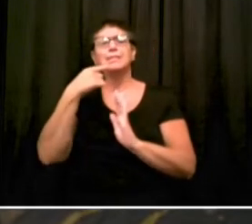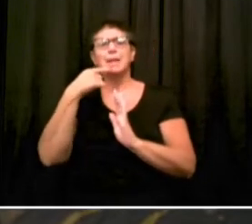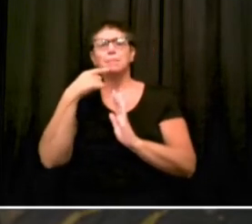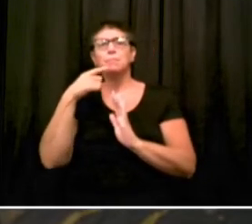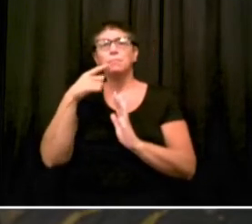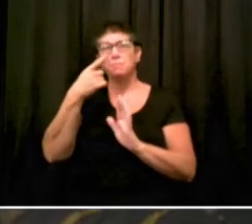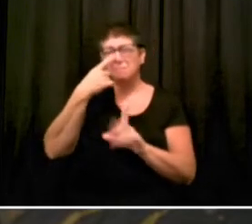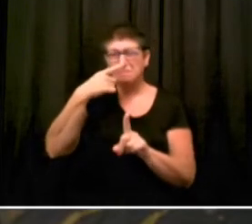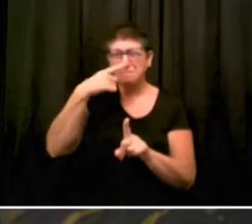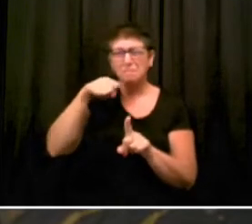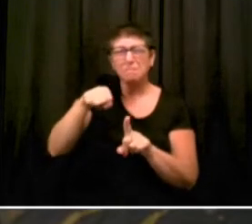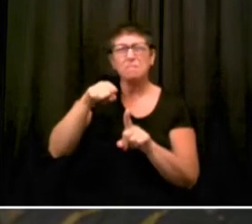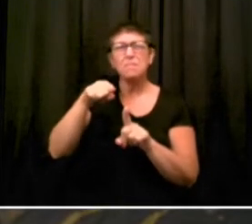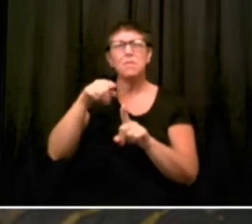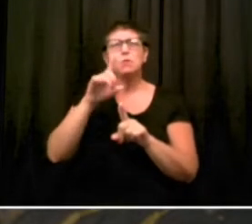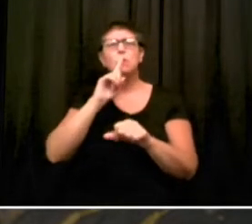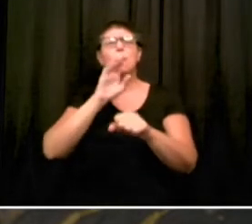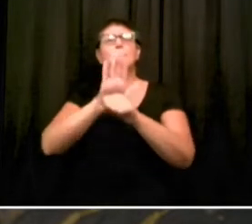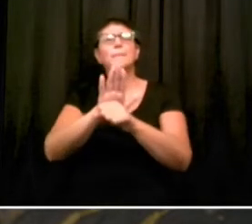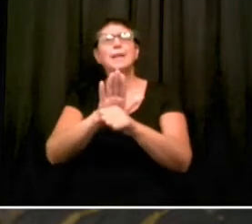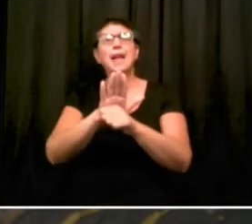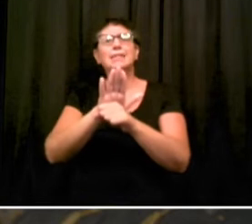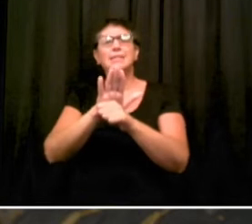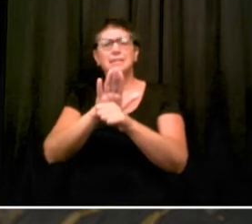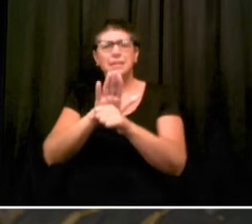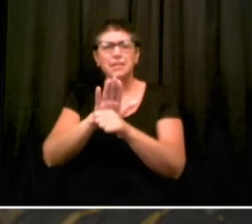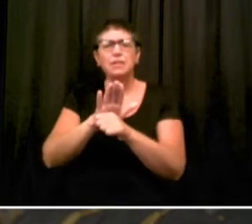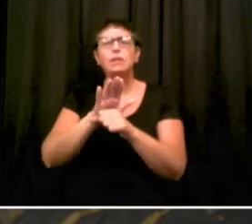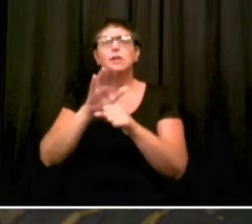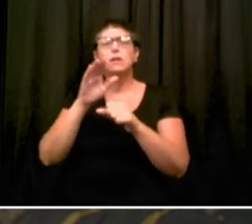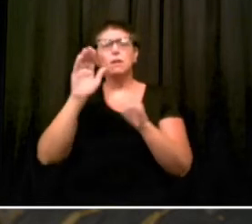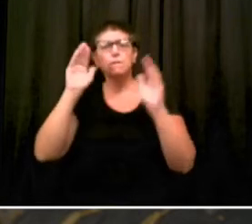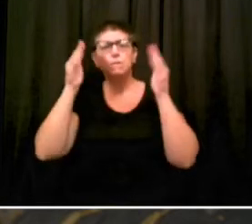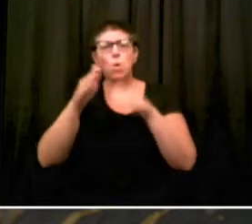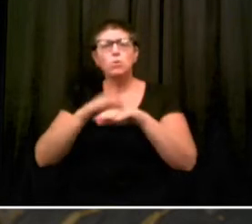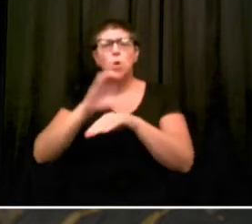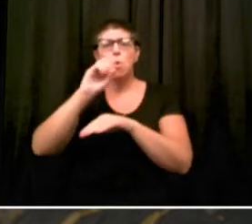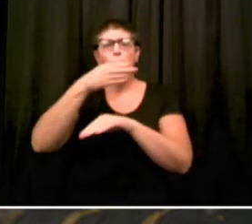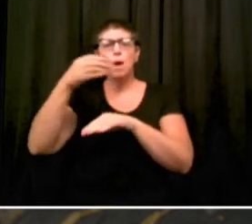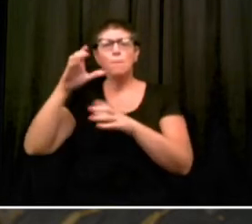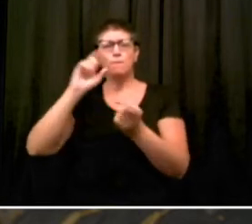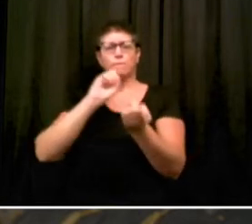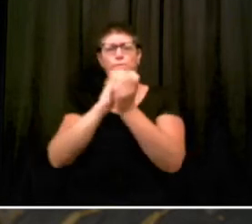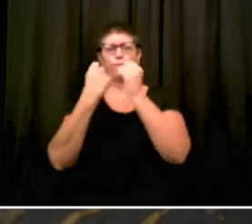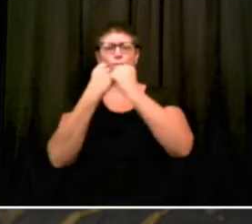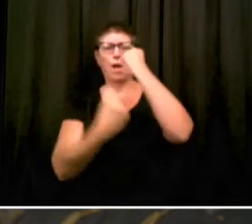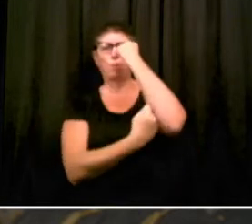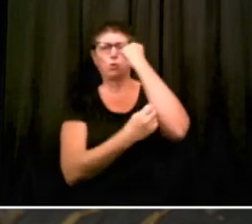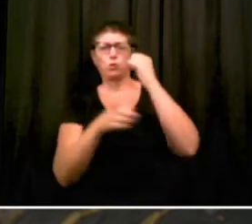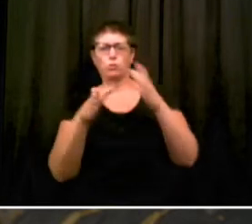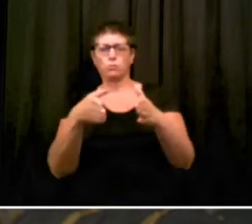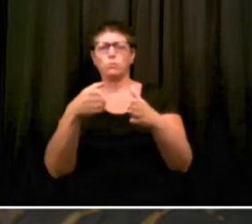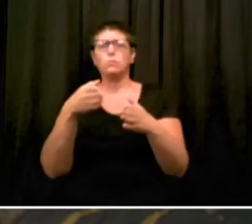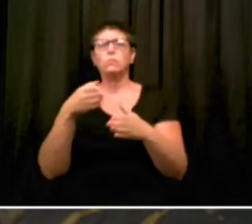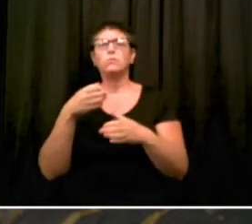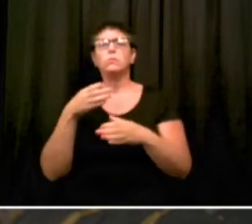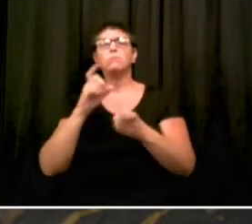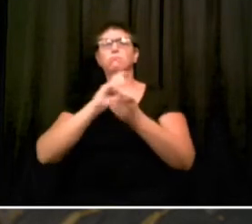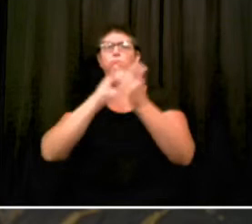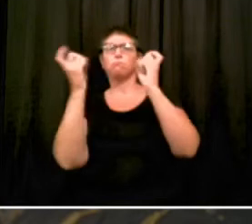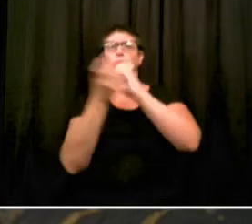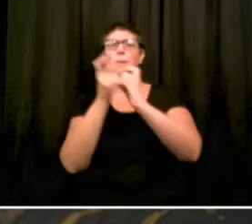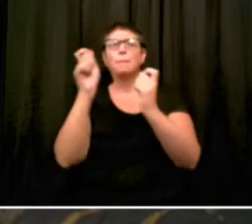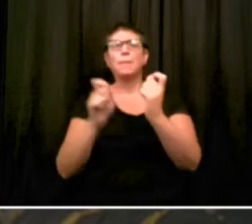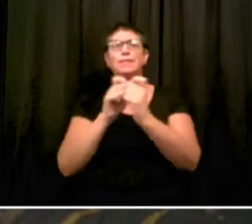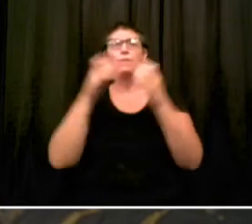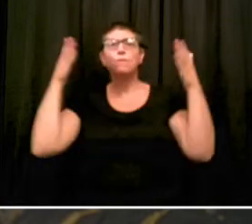continued reform in criminal justice, and particularly reform when it came to the use of force by police officers. I want you